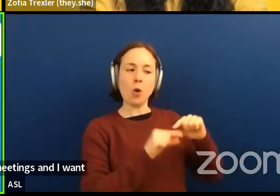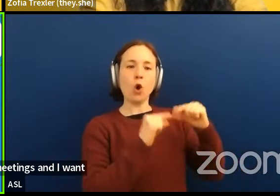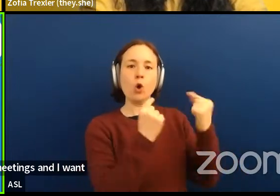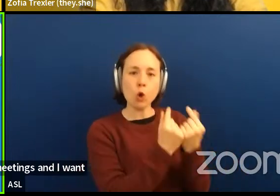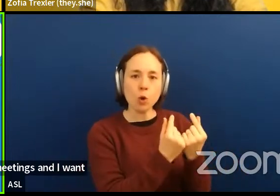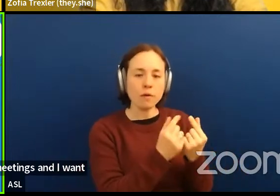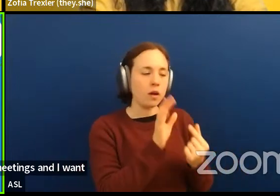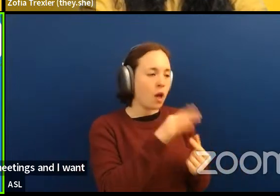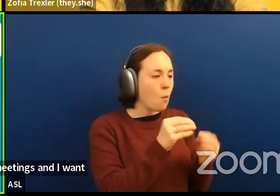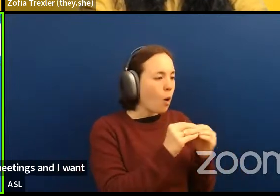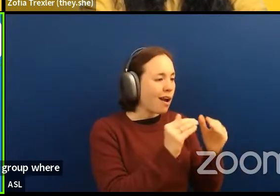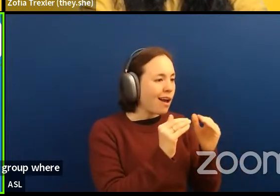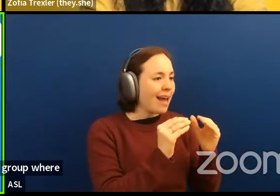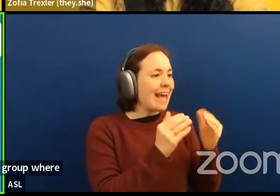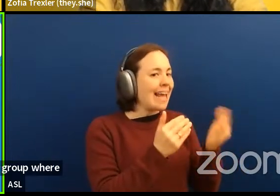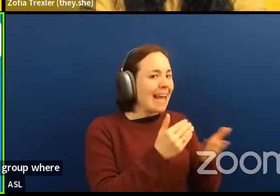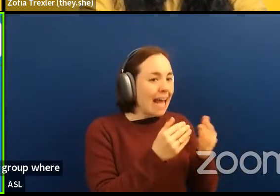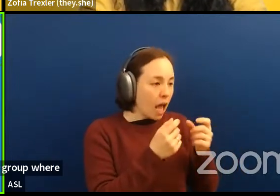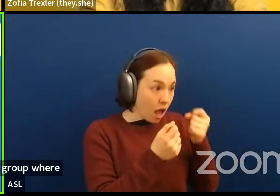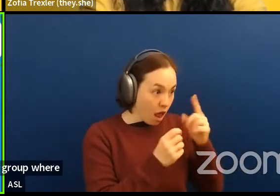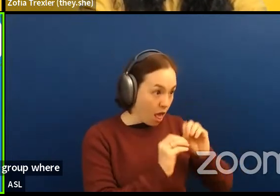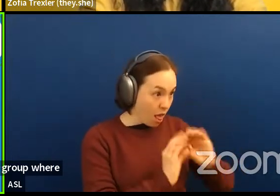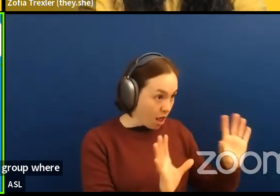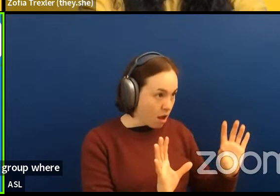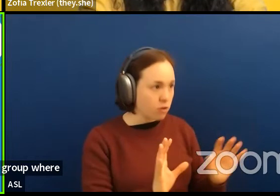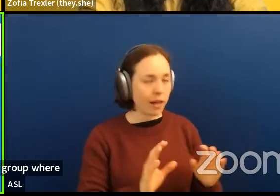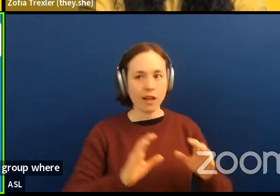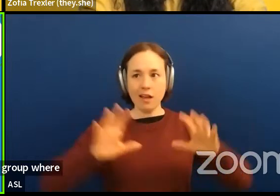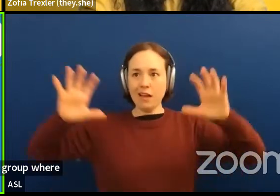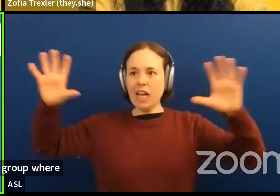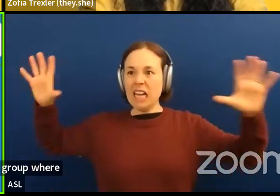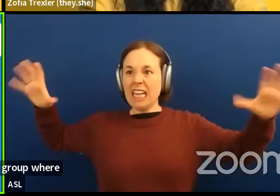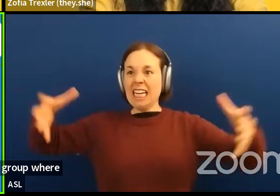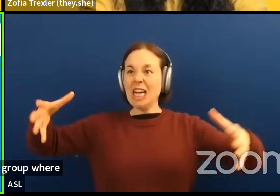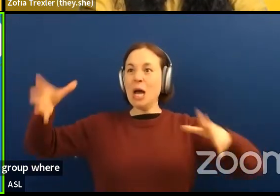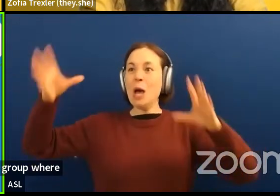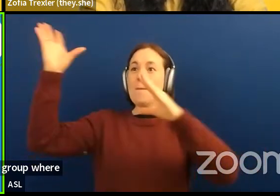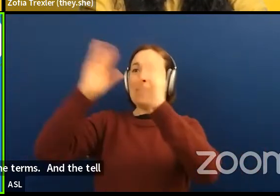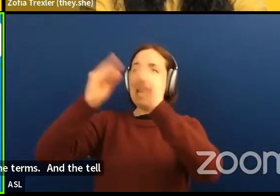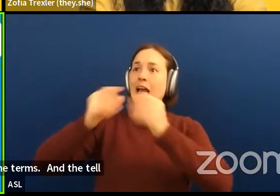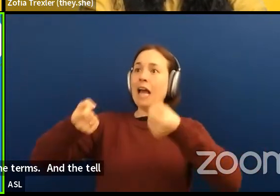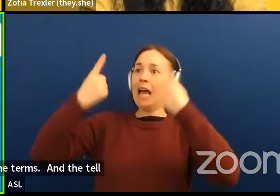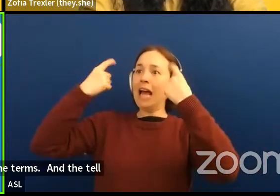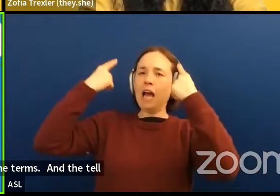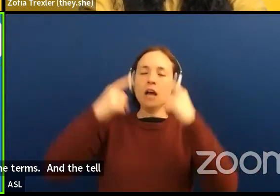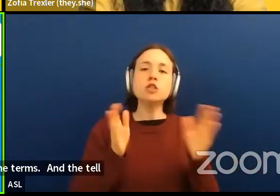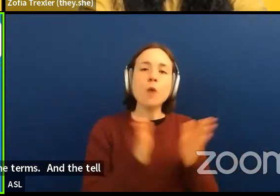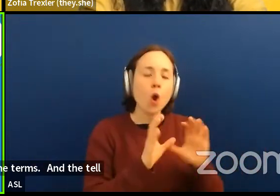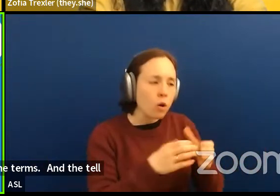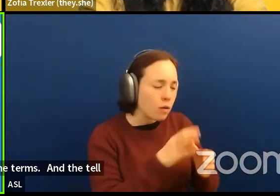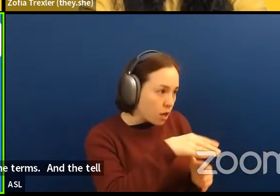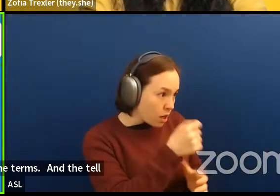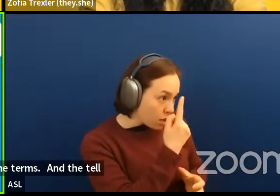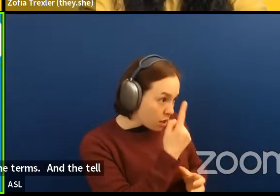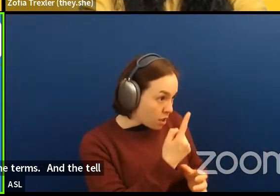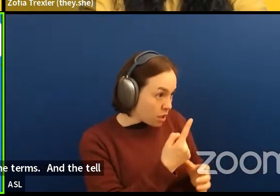layman's terms, help individuals understand on the level which they grasp it,